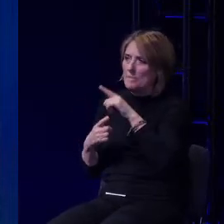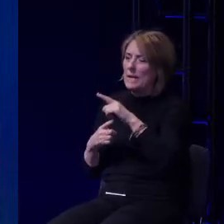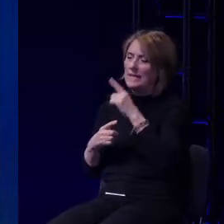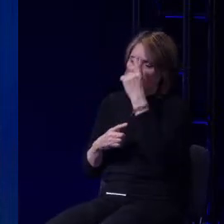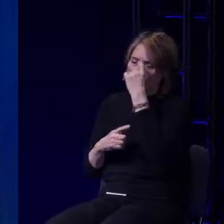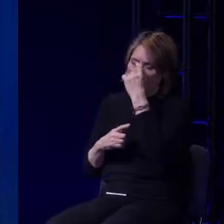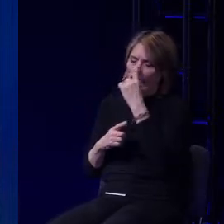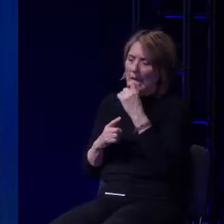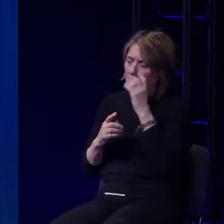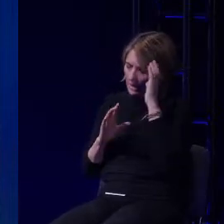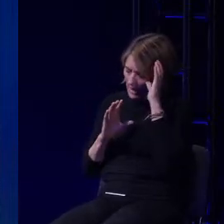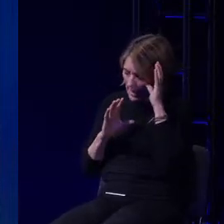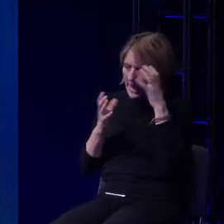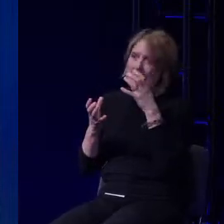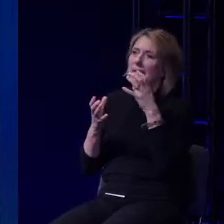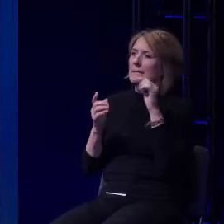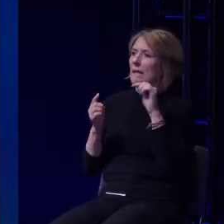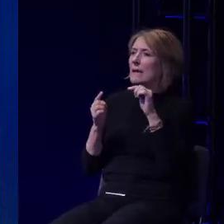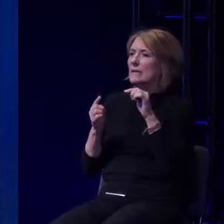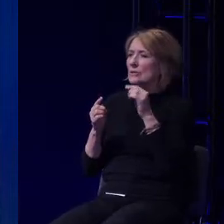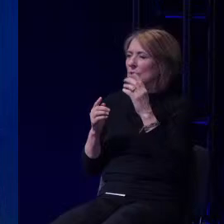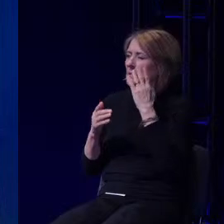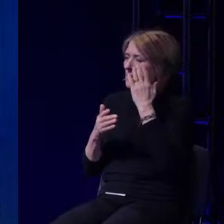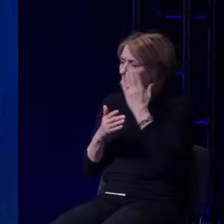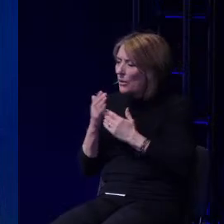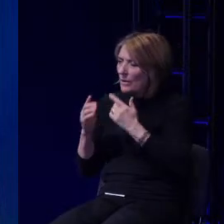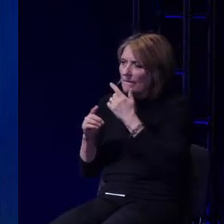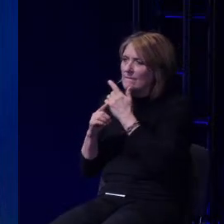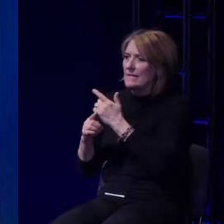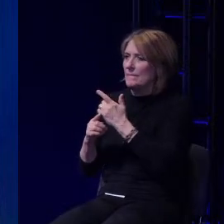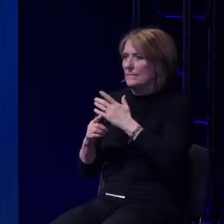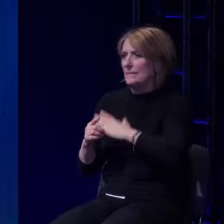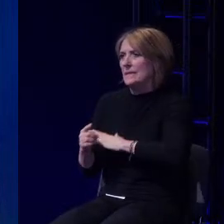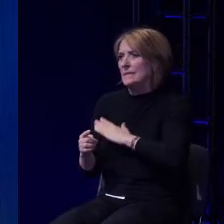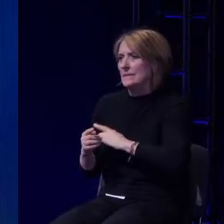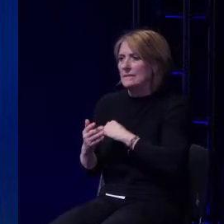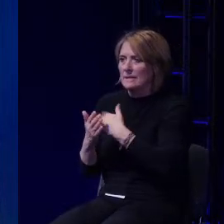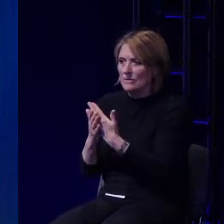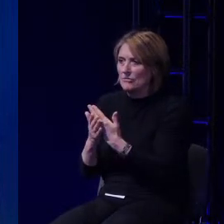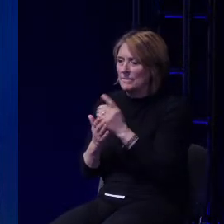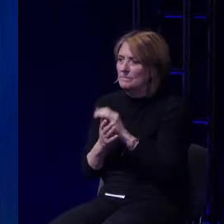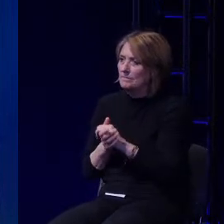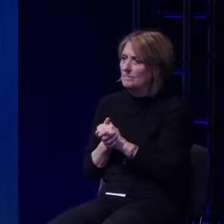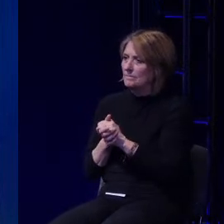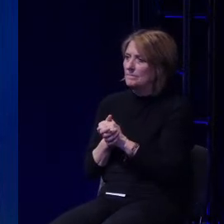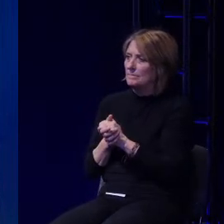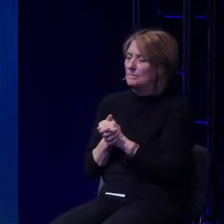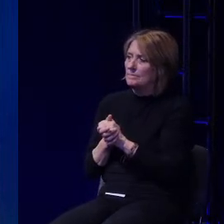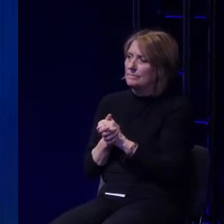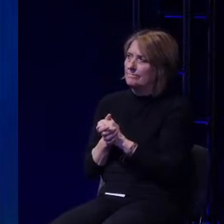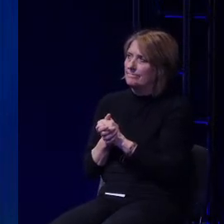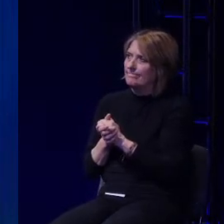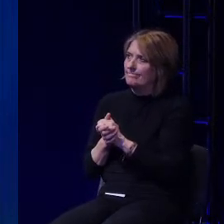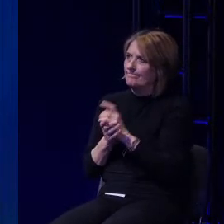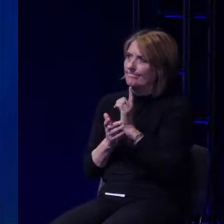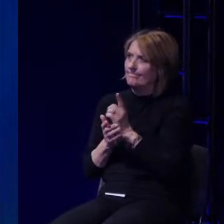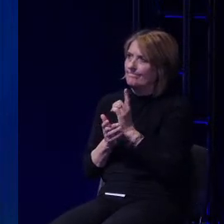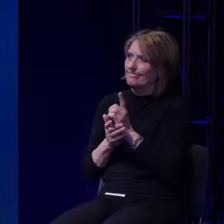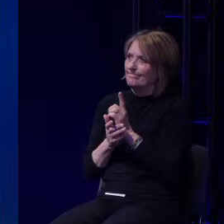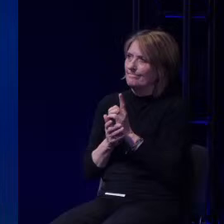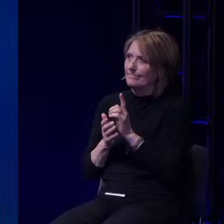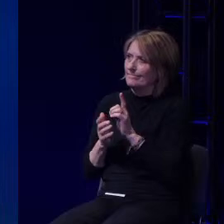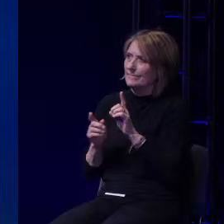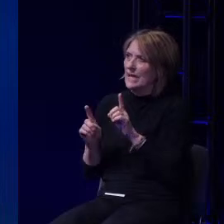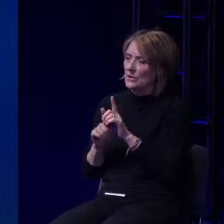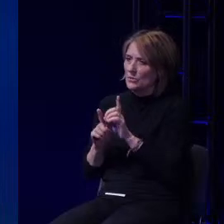the position where you're shooting only the necessary part of it, and doing it in a way that doesn't take you out